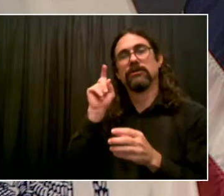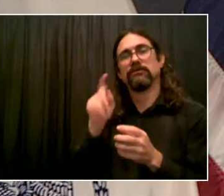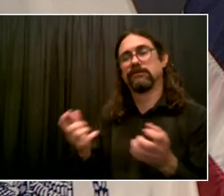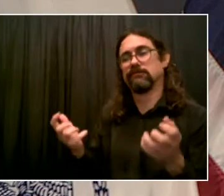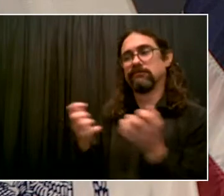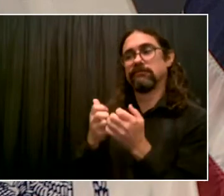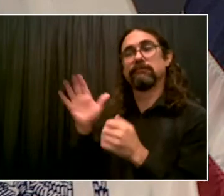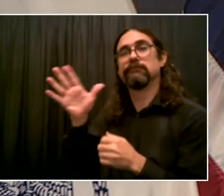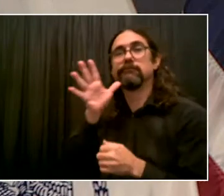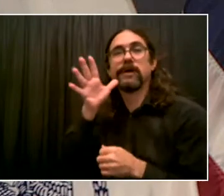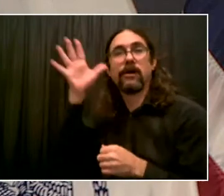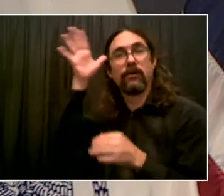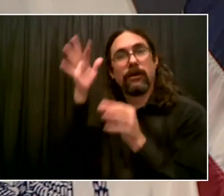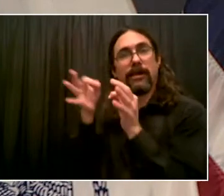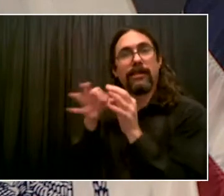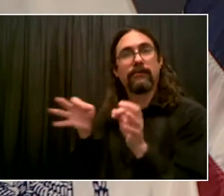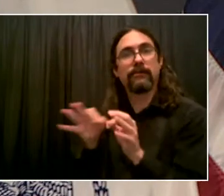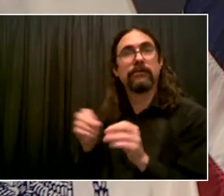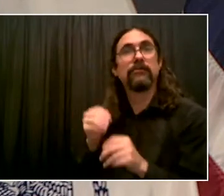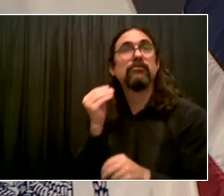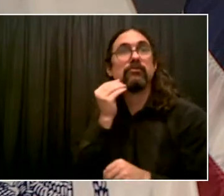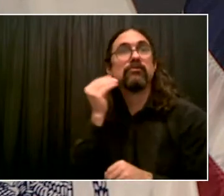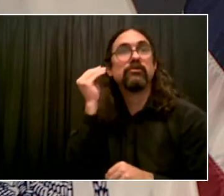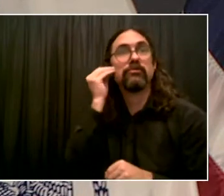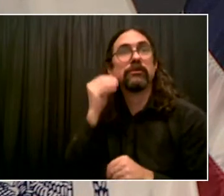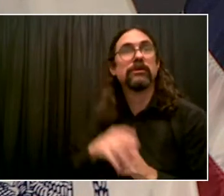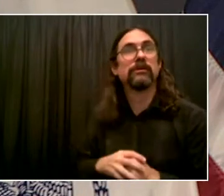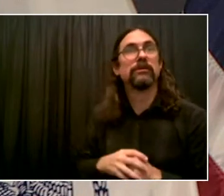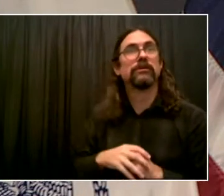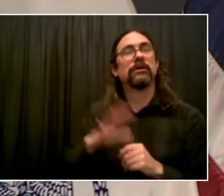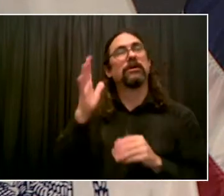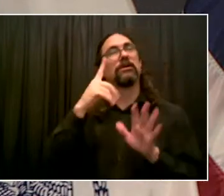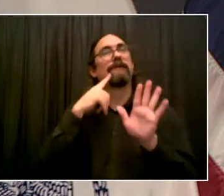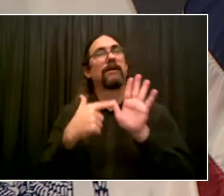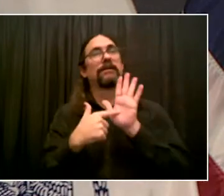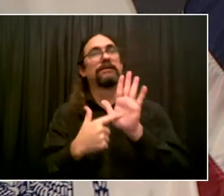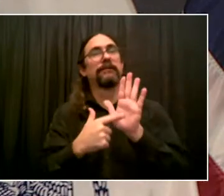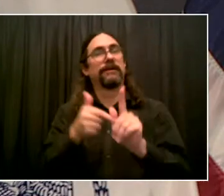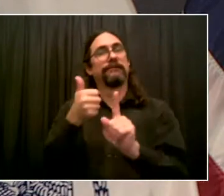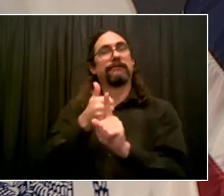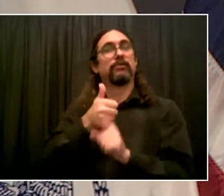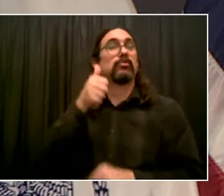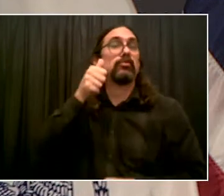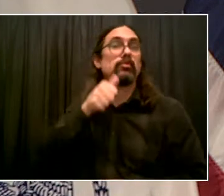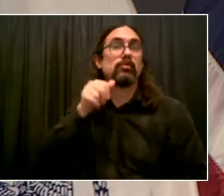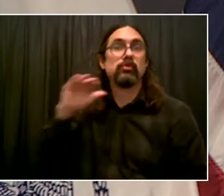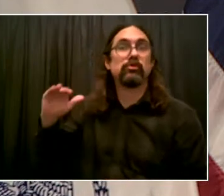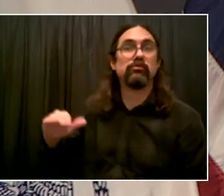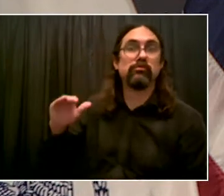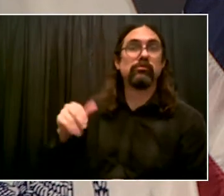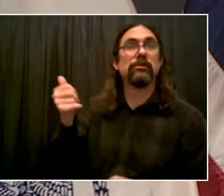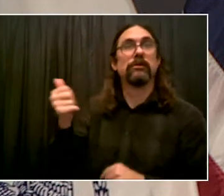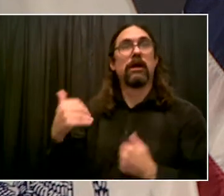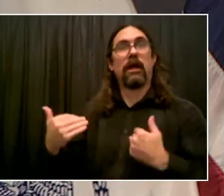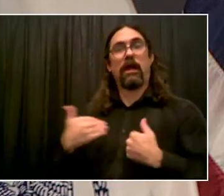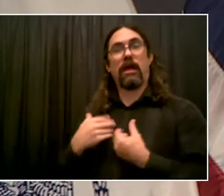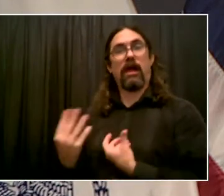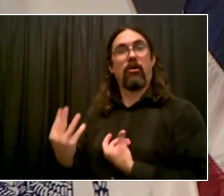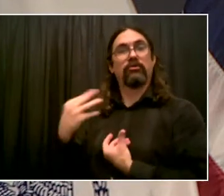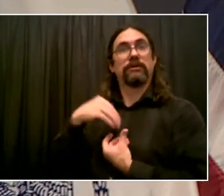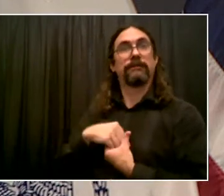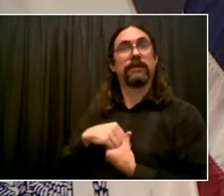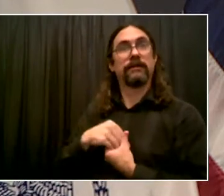last Monday, the student's longtime class has been broken up and put in a variety of other classes with teachers who do not speak the student's predominant